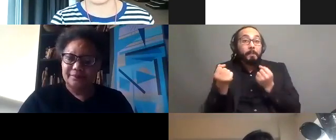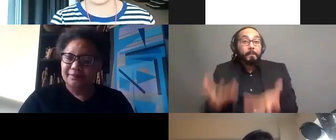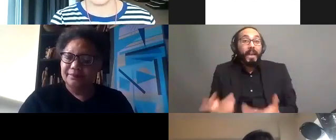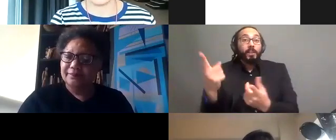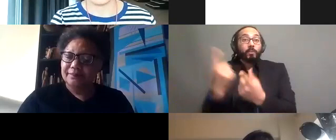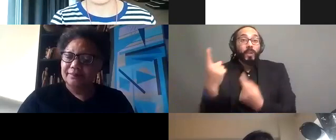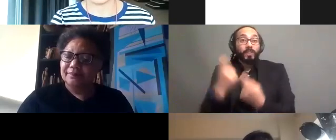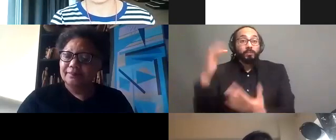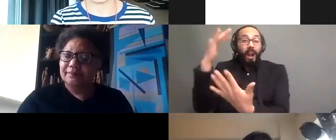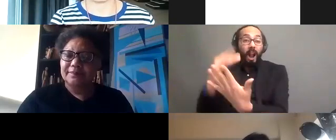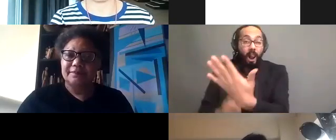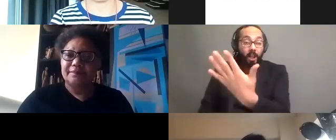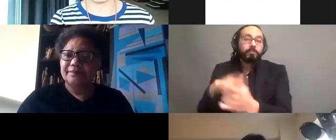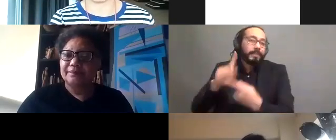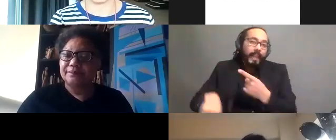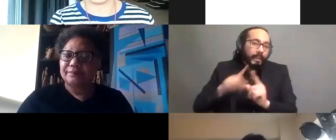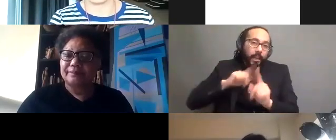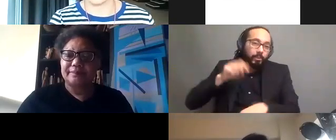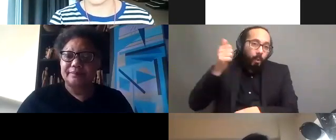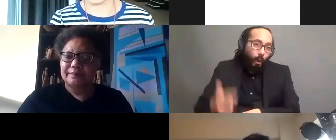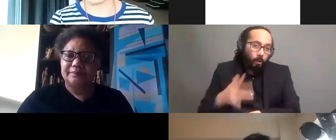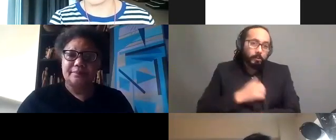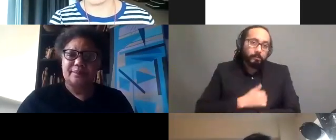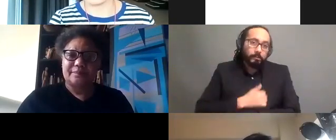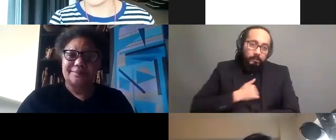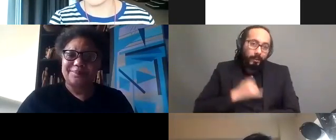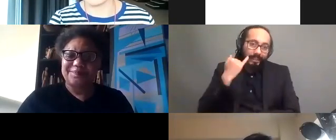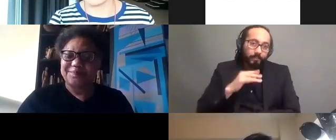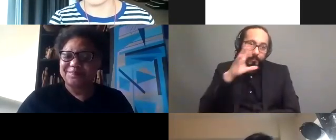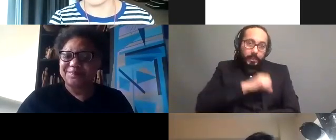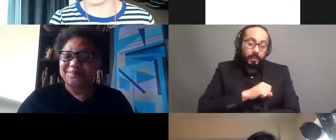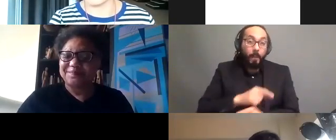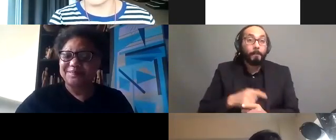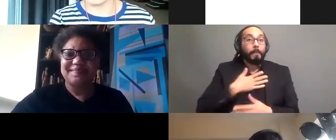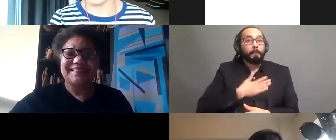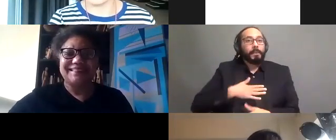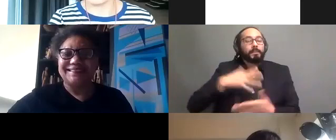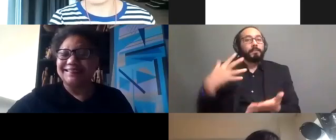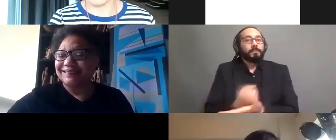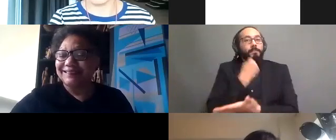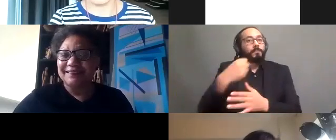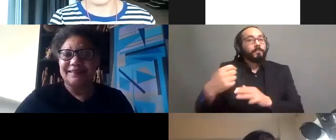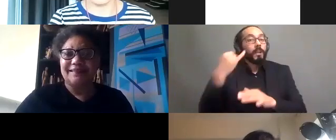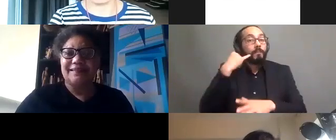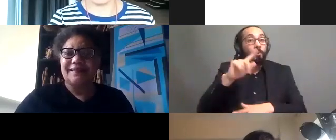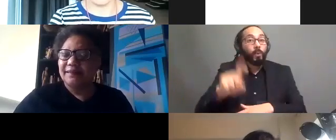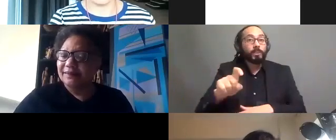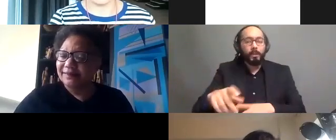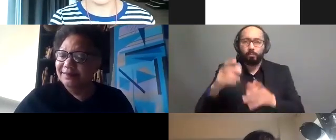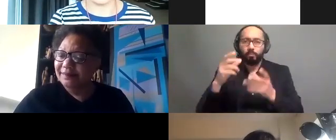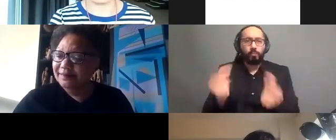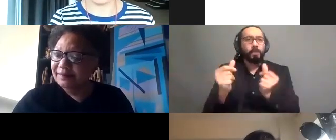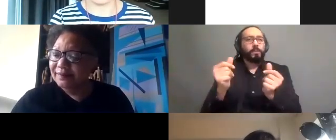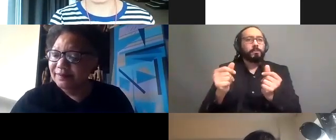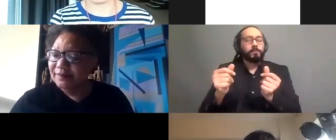time. Please send them sooner rather than later, because I've noticed that with really exciting panels, we can't get to